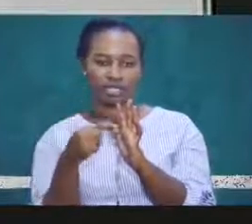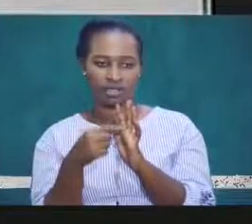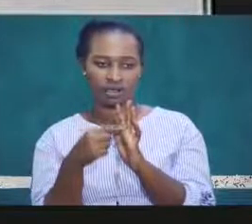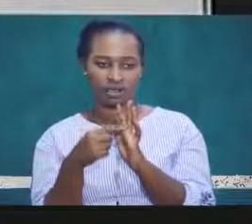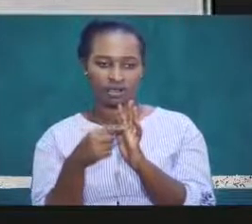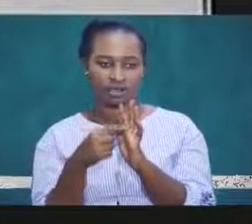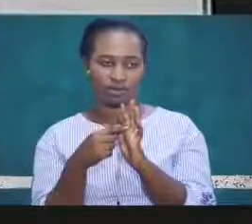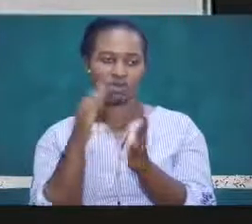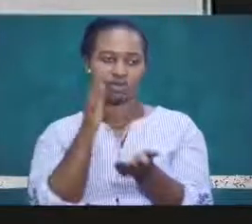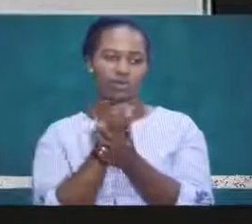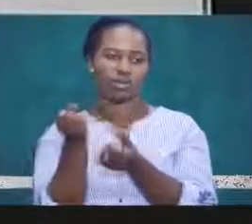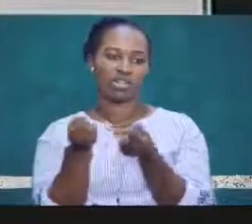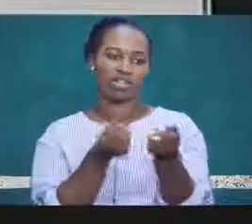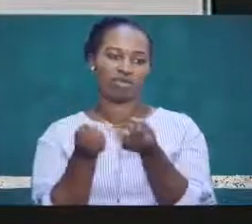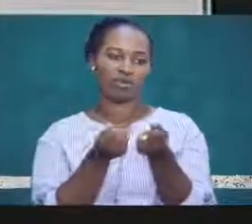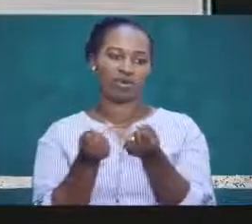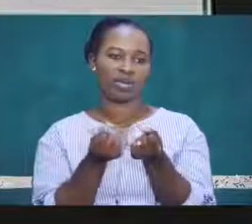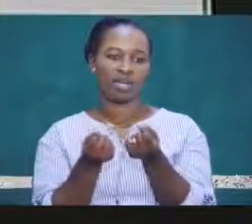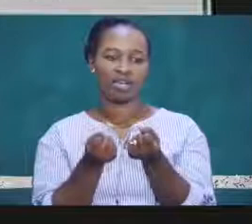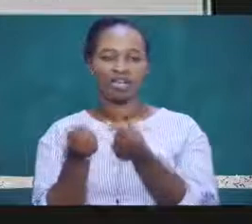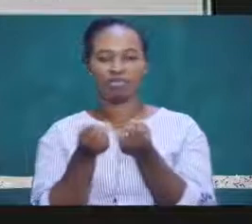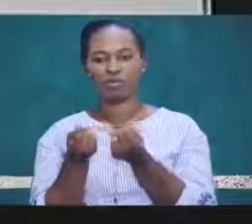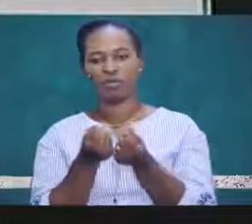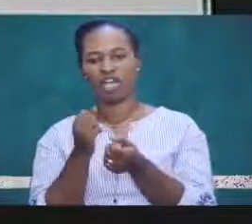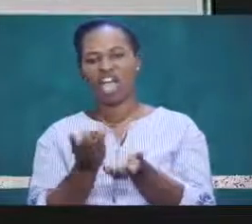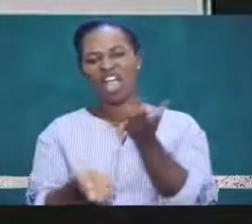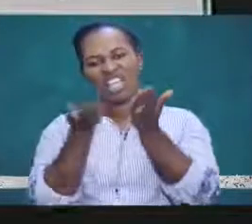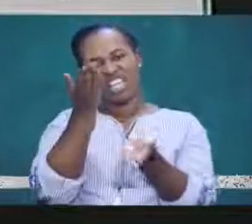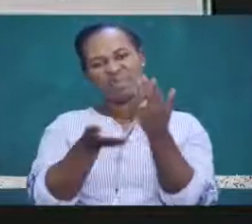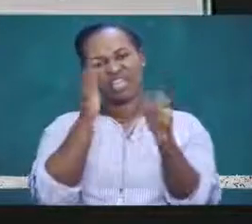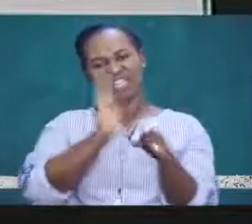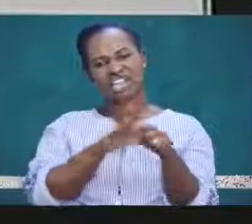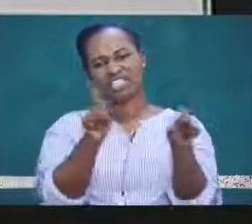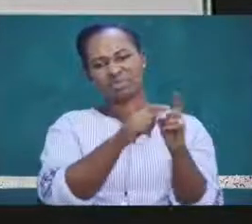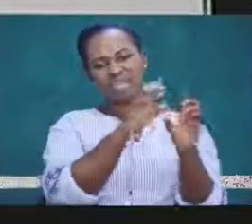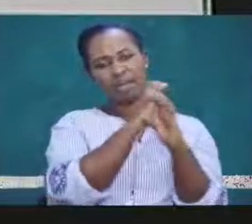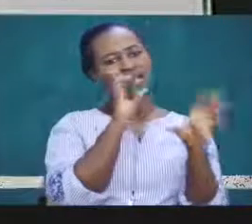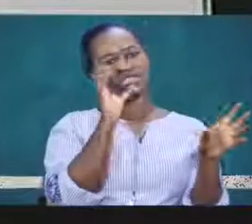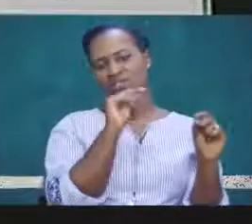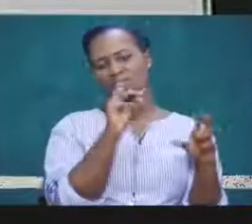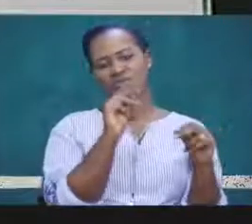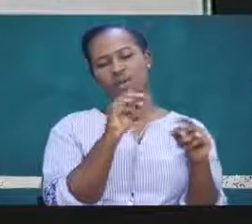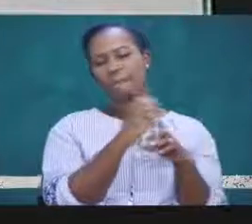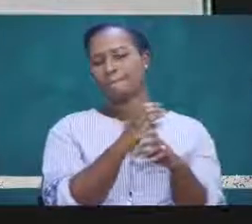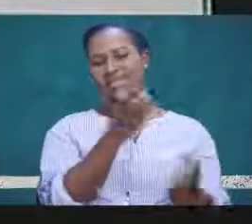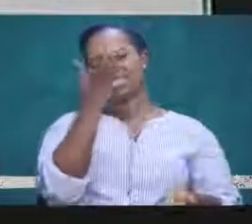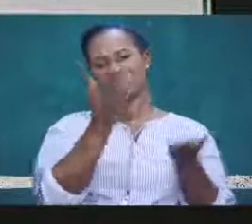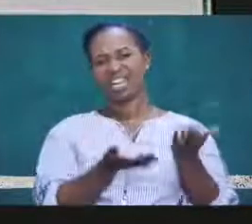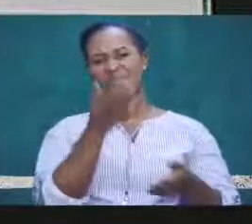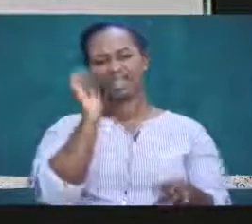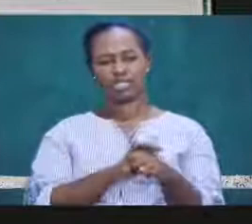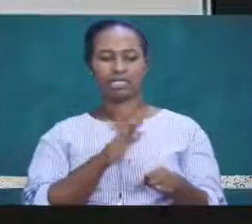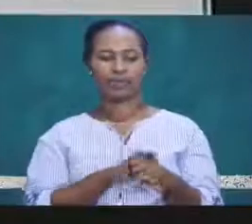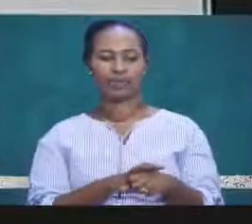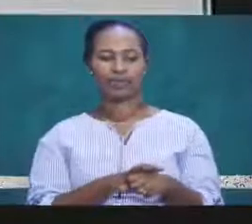Of course, a car is lighter than a what? A bus. Not so? Lighter. Again, the